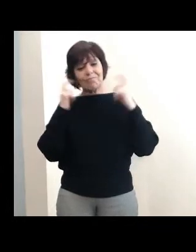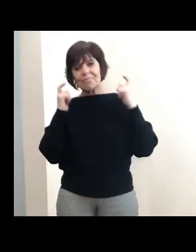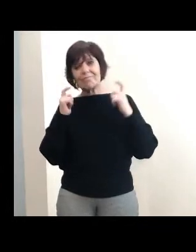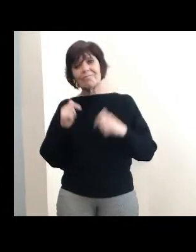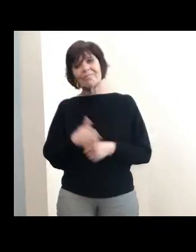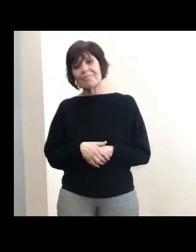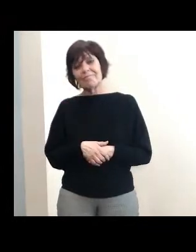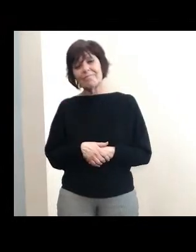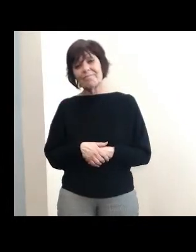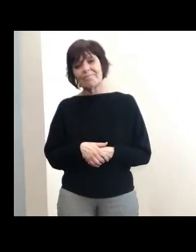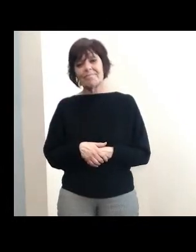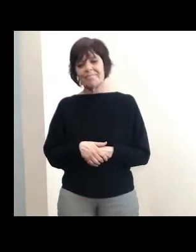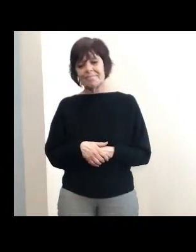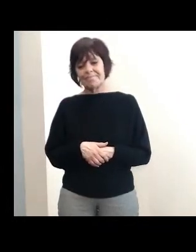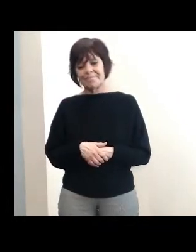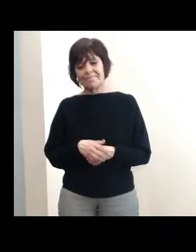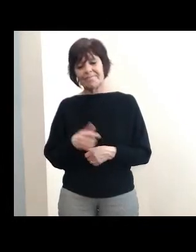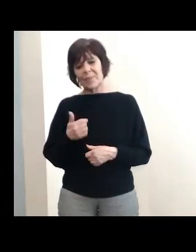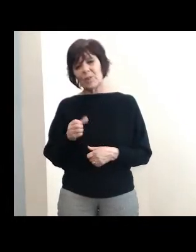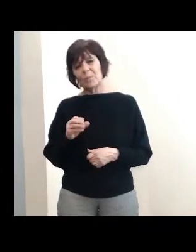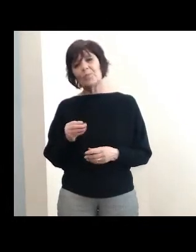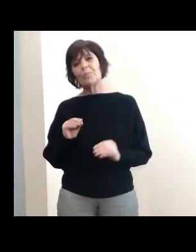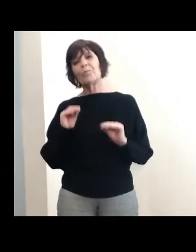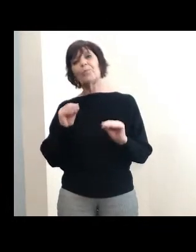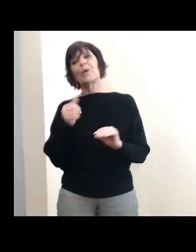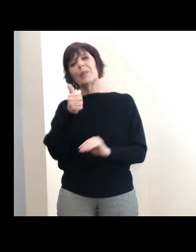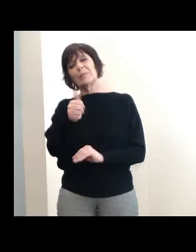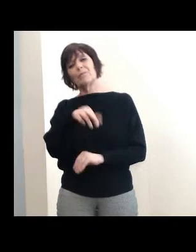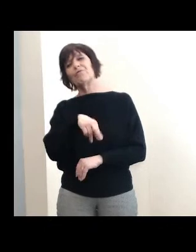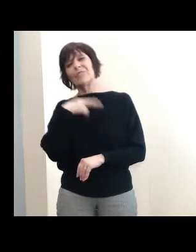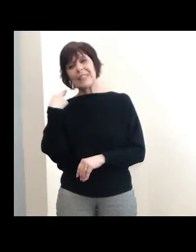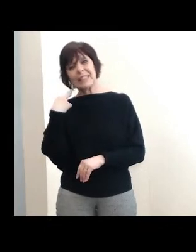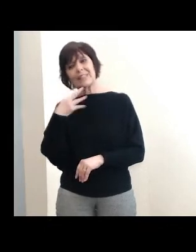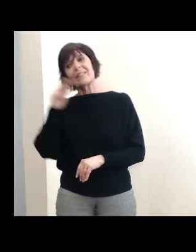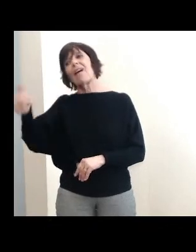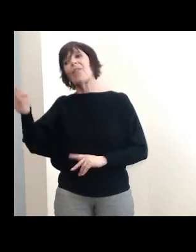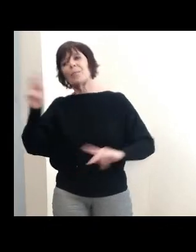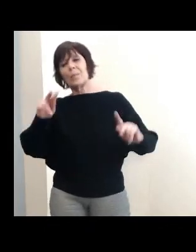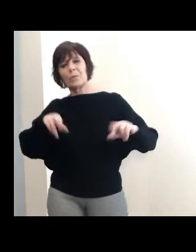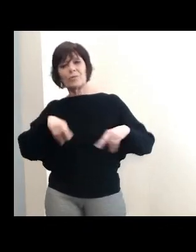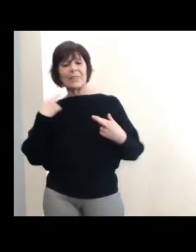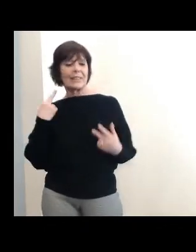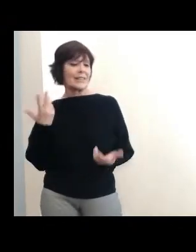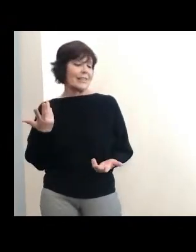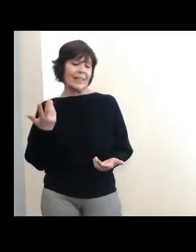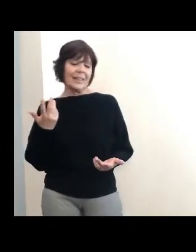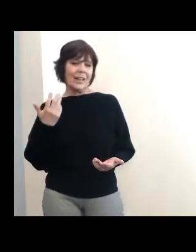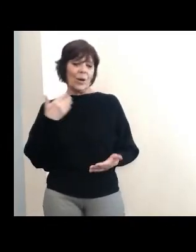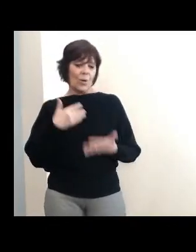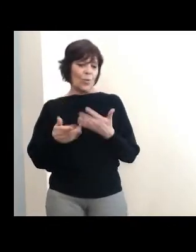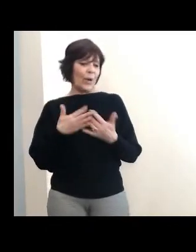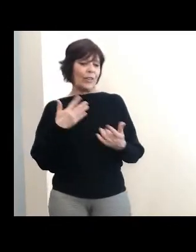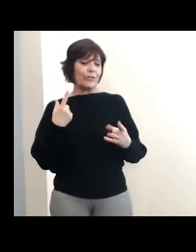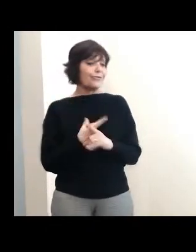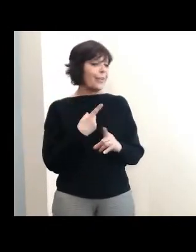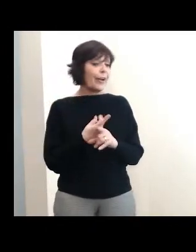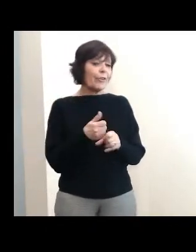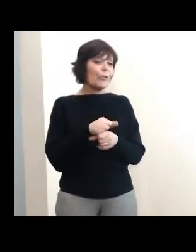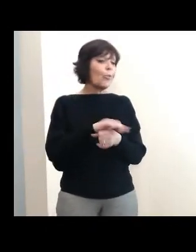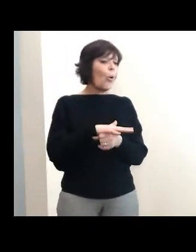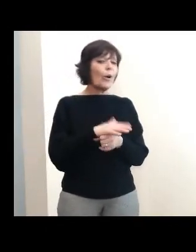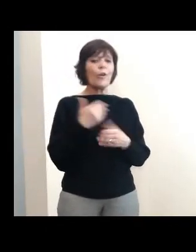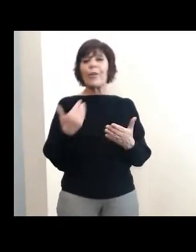precautions, and they're putting themselves and others at risk. So whether it's the variant or just plain old regular